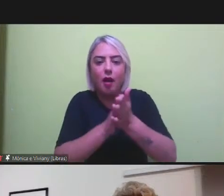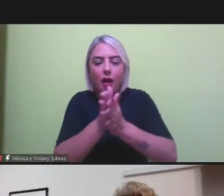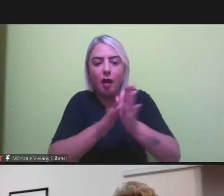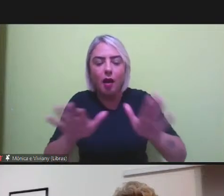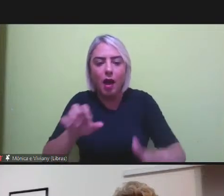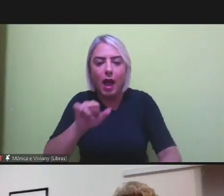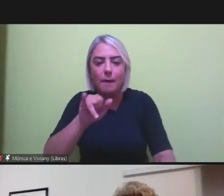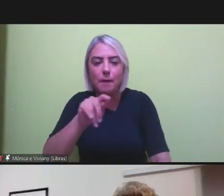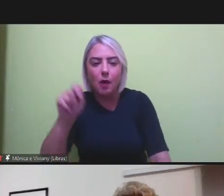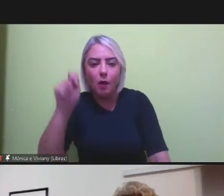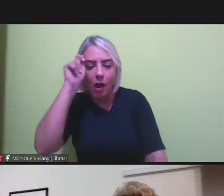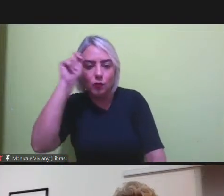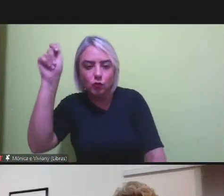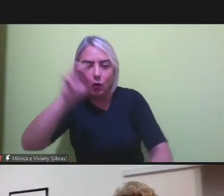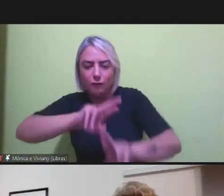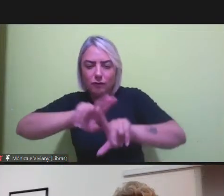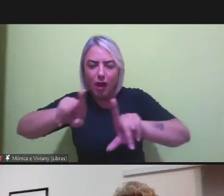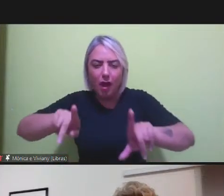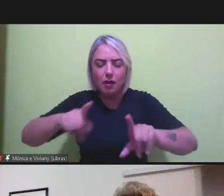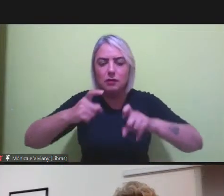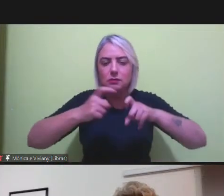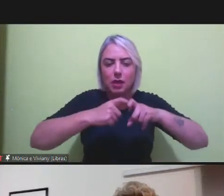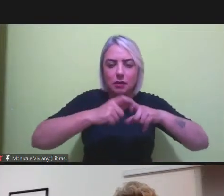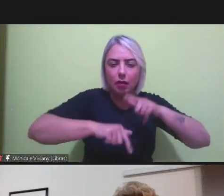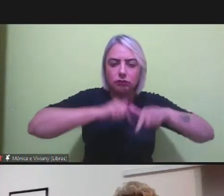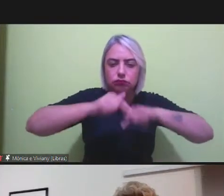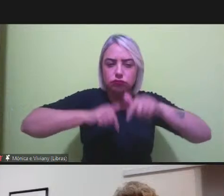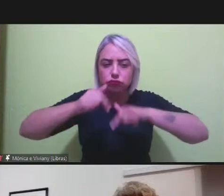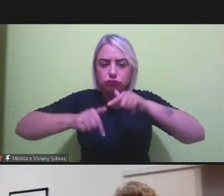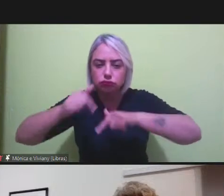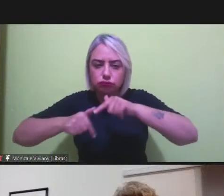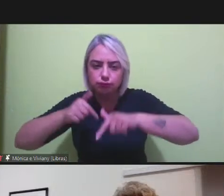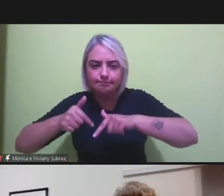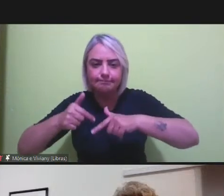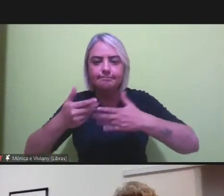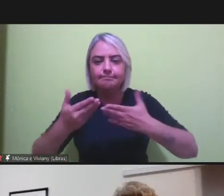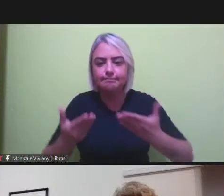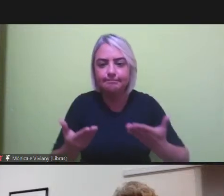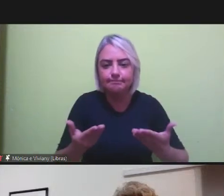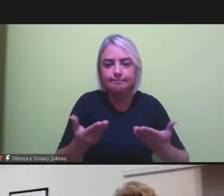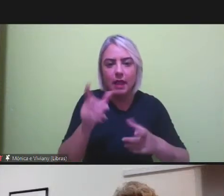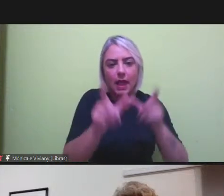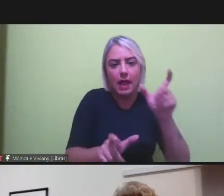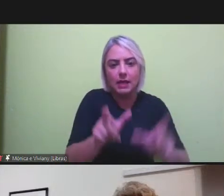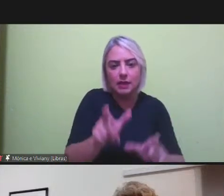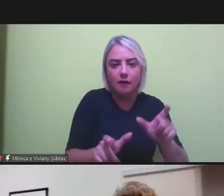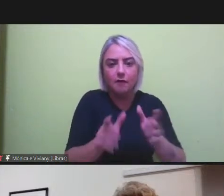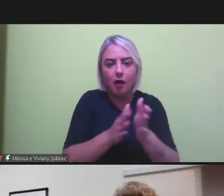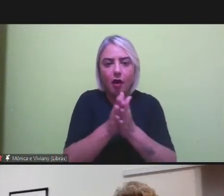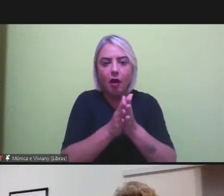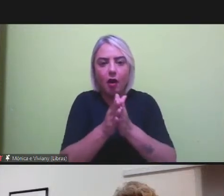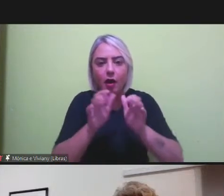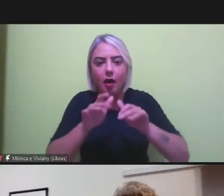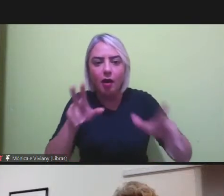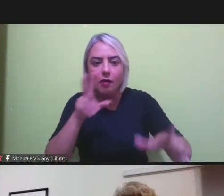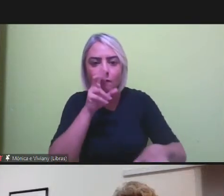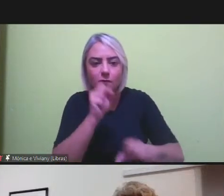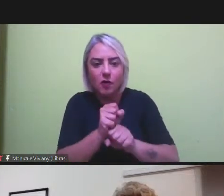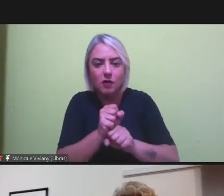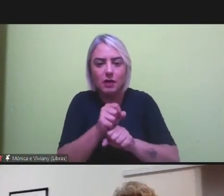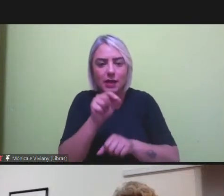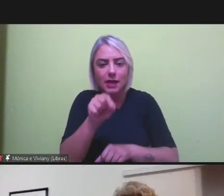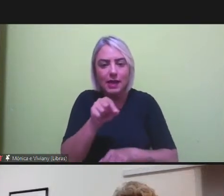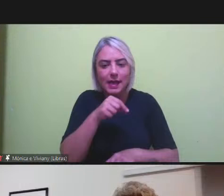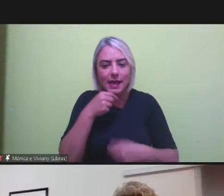né? with the Como form that essa is more medicina que used trabalha and com many other types of essas medicines that formas work energéticas e with tal, these energetic esse forms, estado de